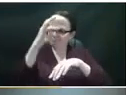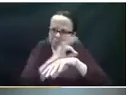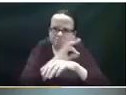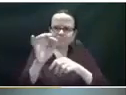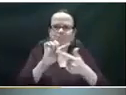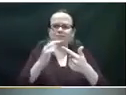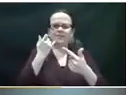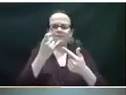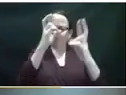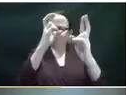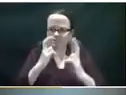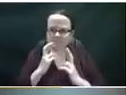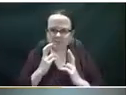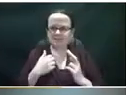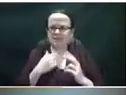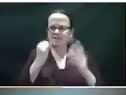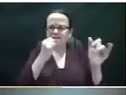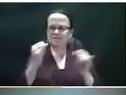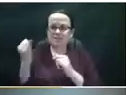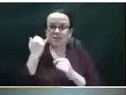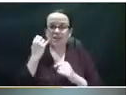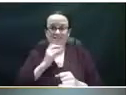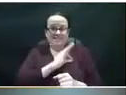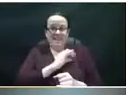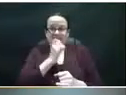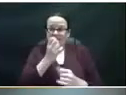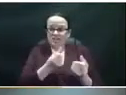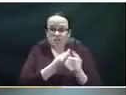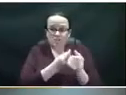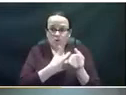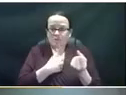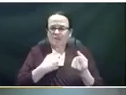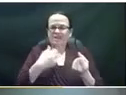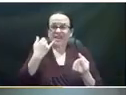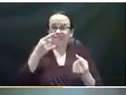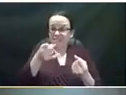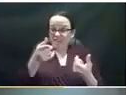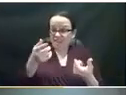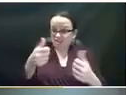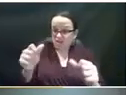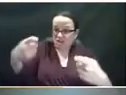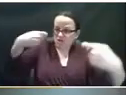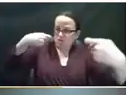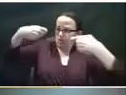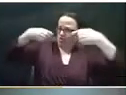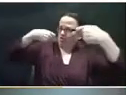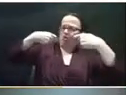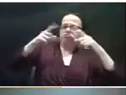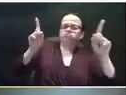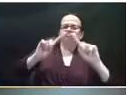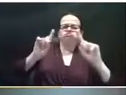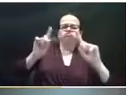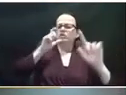an individual, if my staff did not support me instead of controlling me. Please don't control people. Please